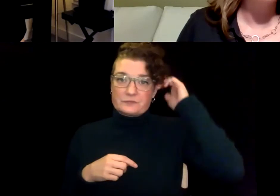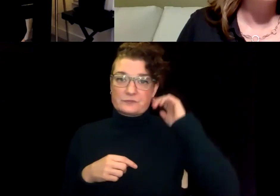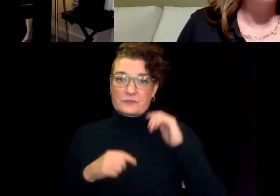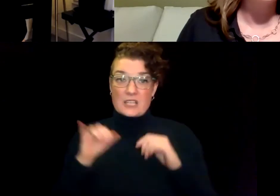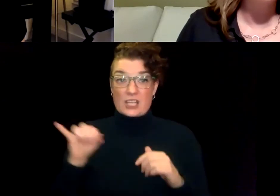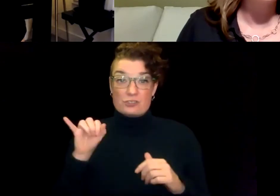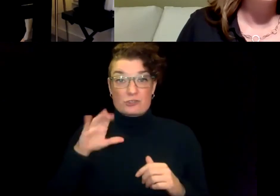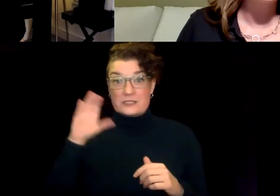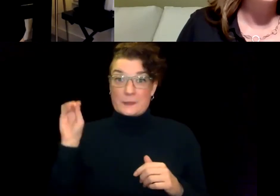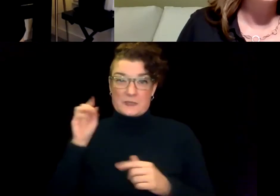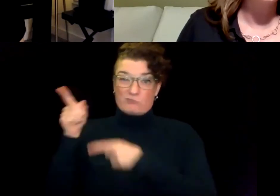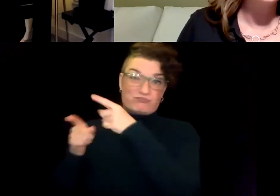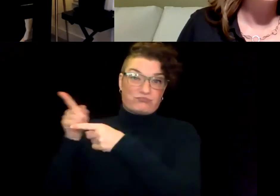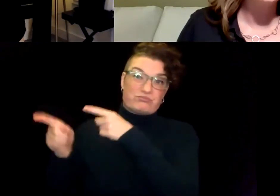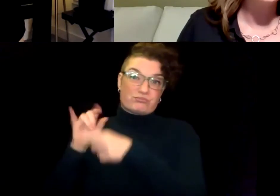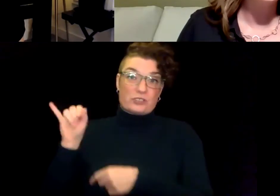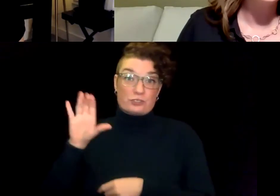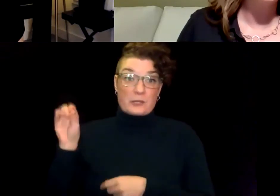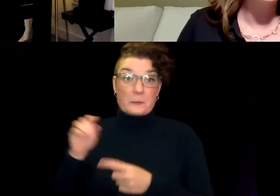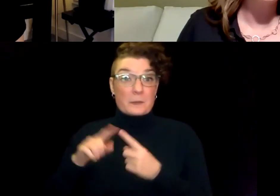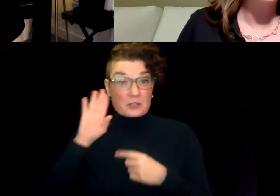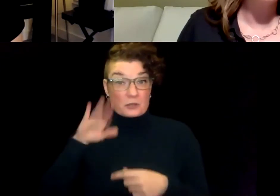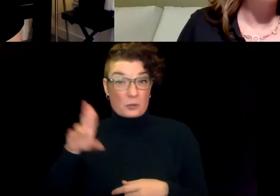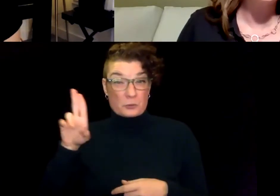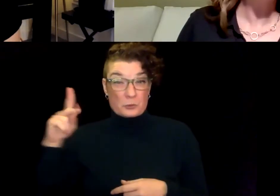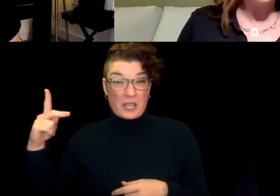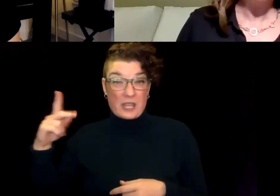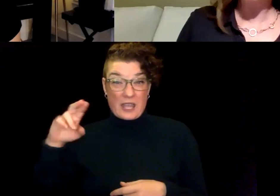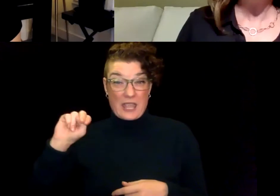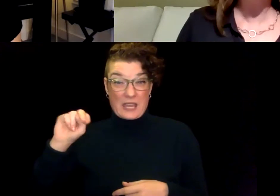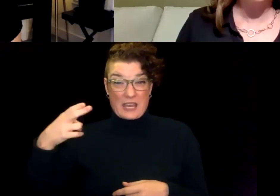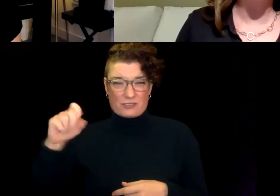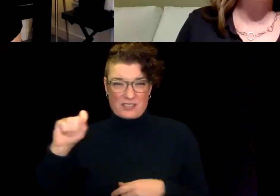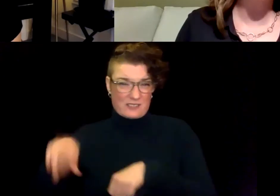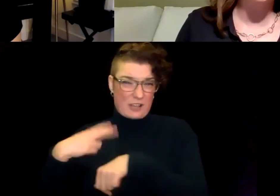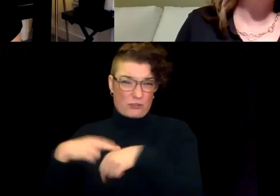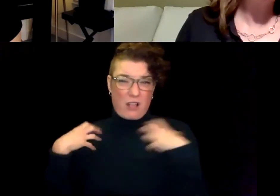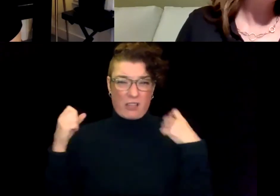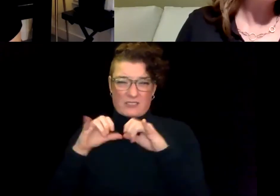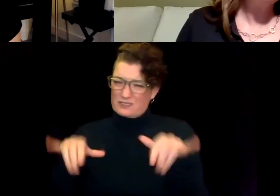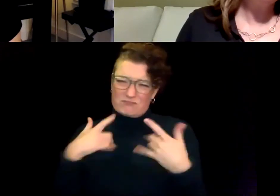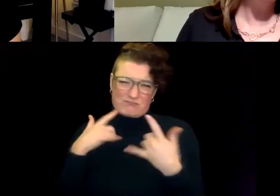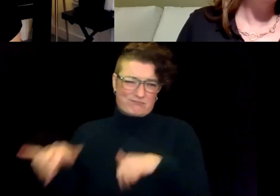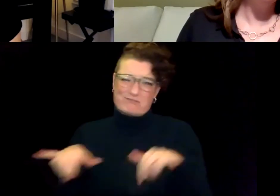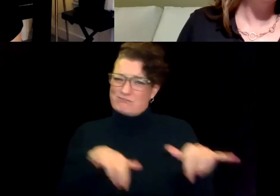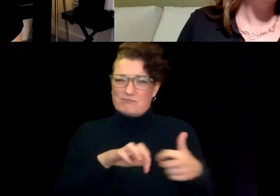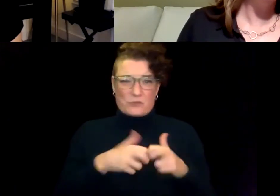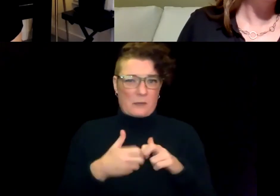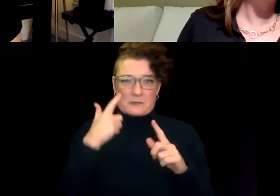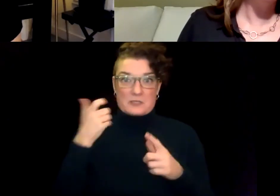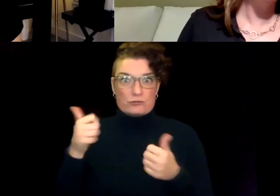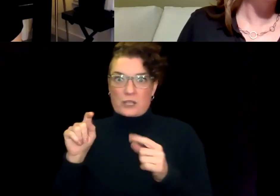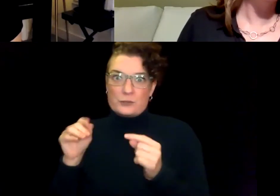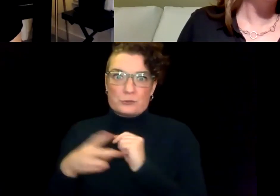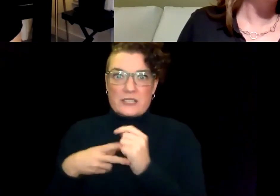insurance companies, but like in the UK, the NHS, like people face the same kinds of problems because of cost-cutting measures. And so whether it's the